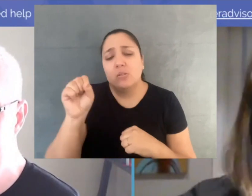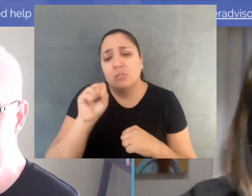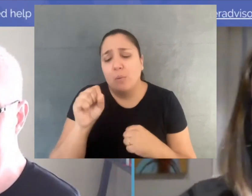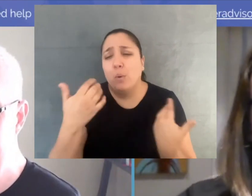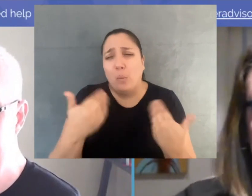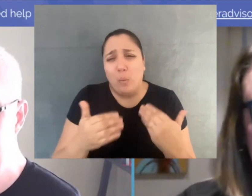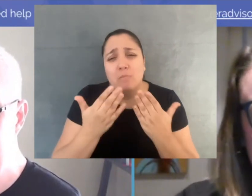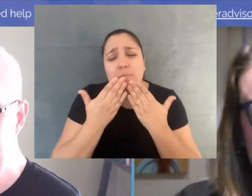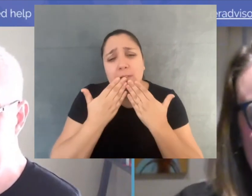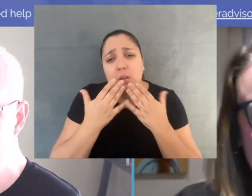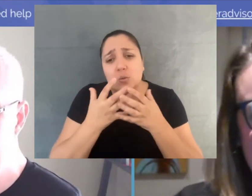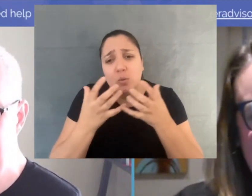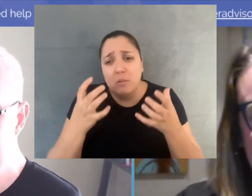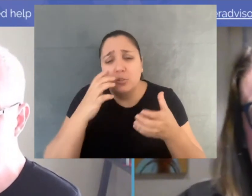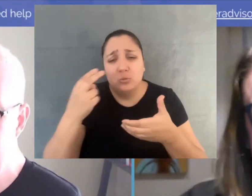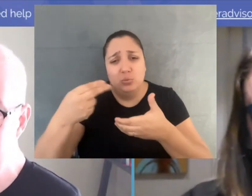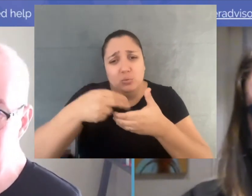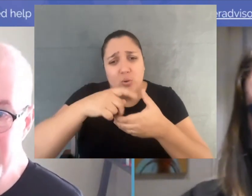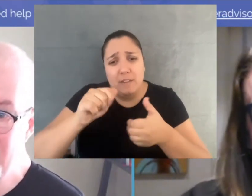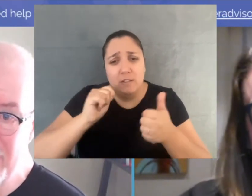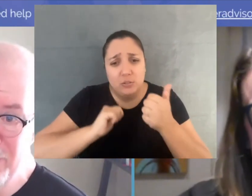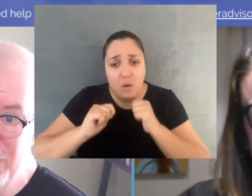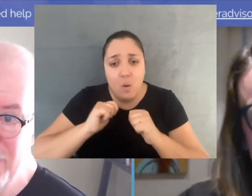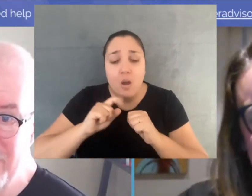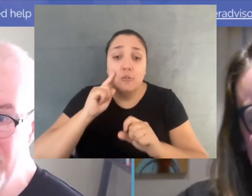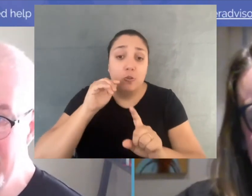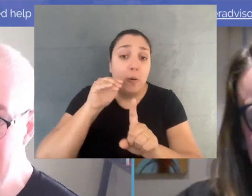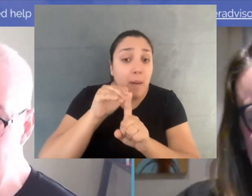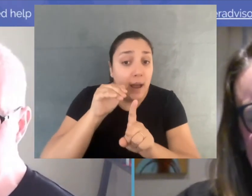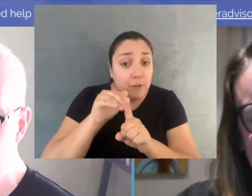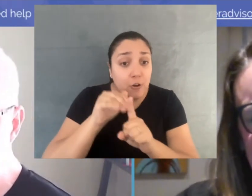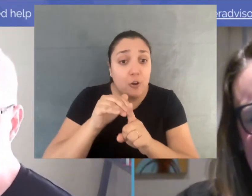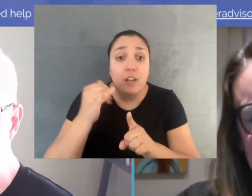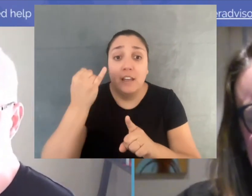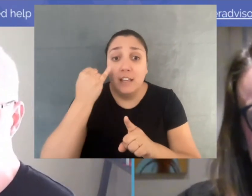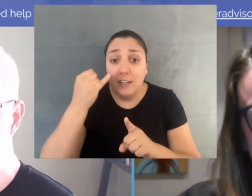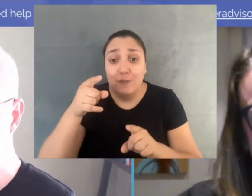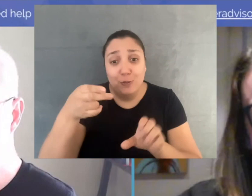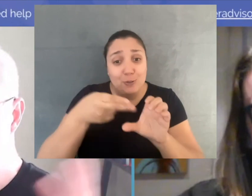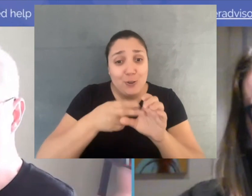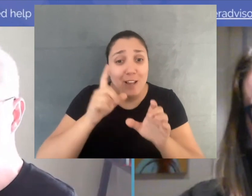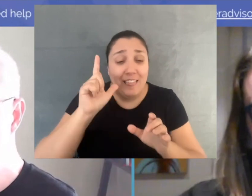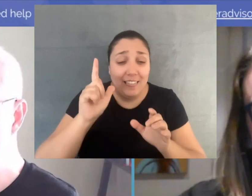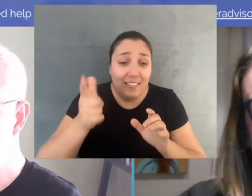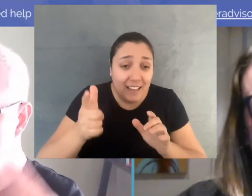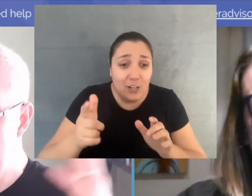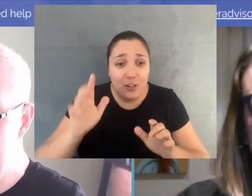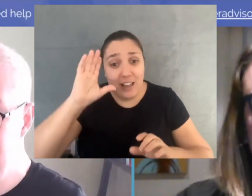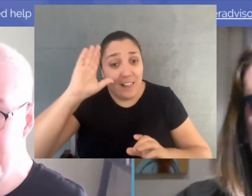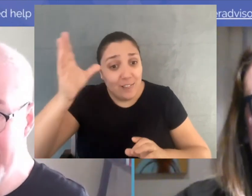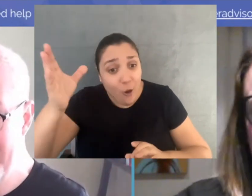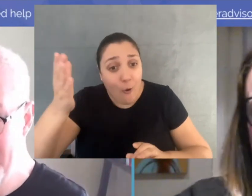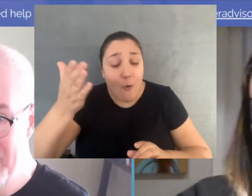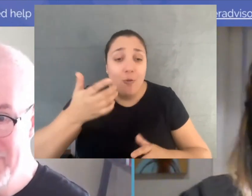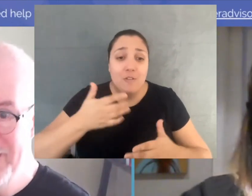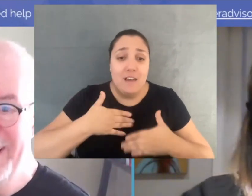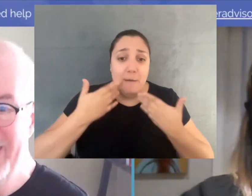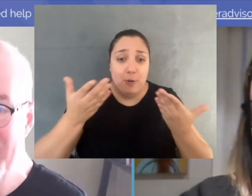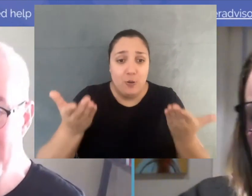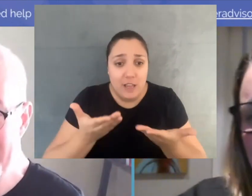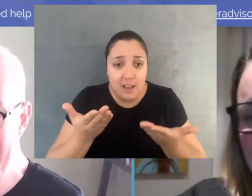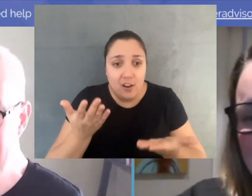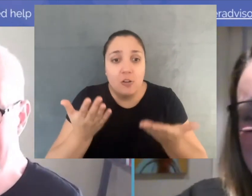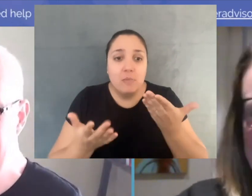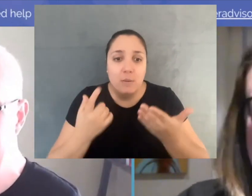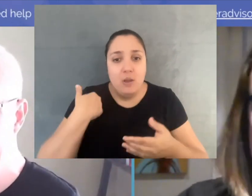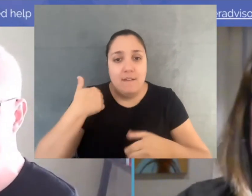So Shelby, I'm really grateful for you to come on the show. Just as a reminder, everybody, and if you happen to tune in late, hello. I'm